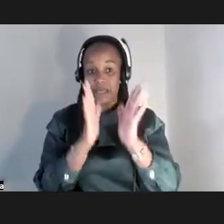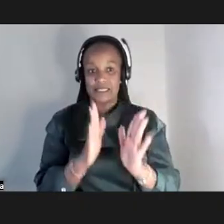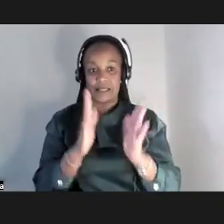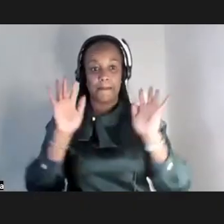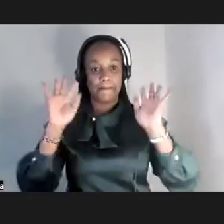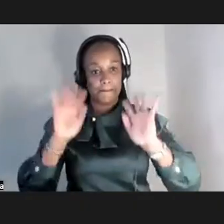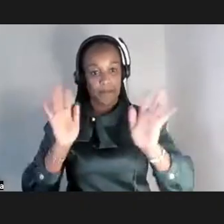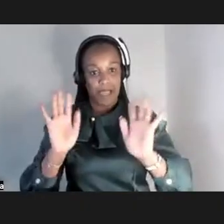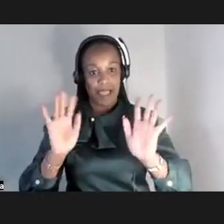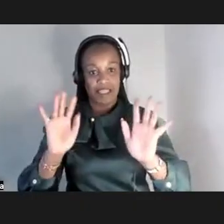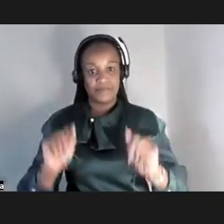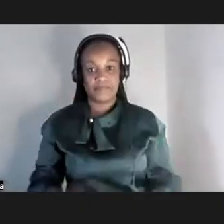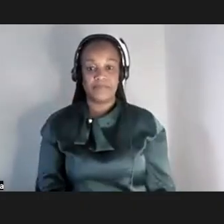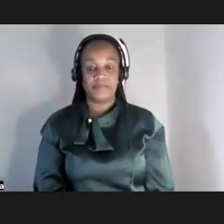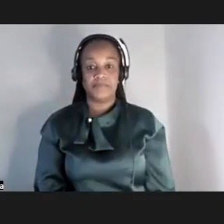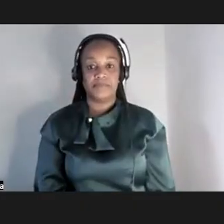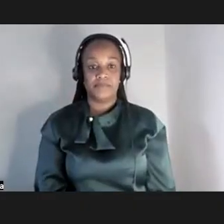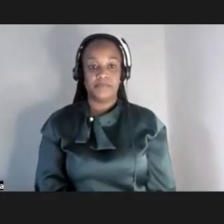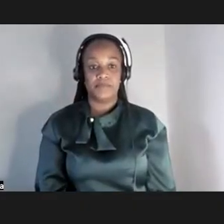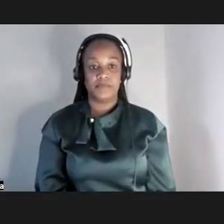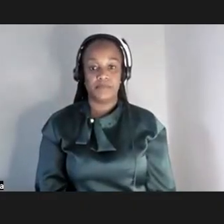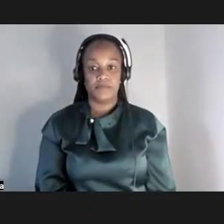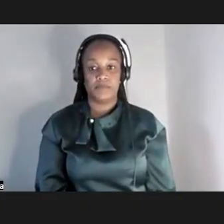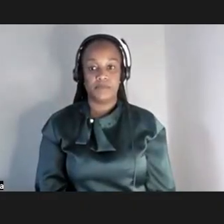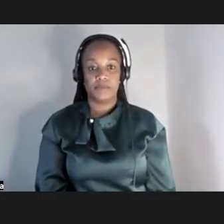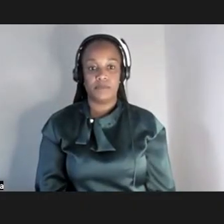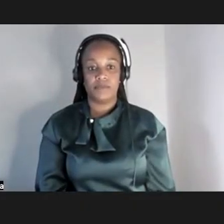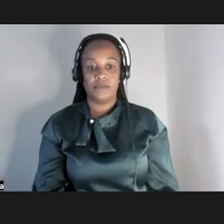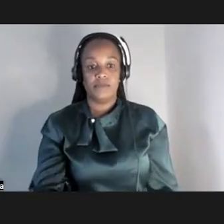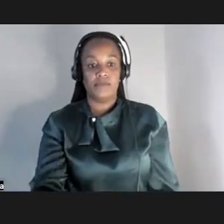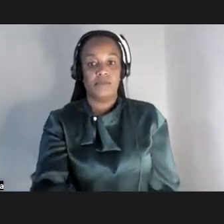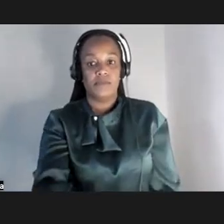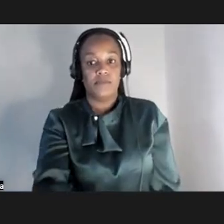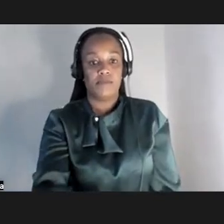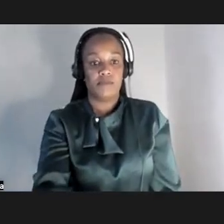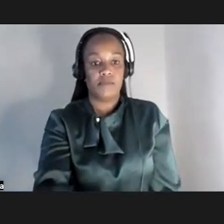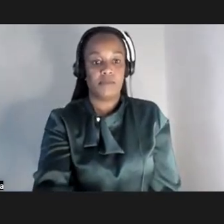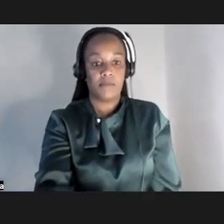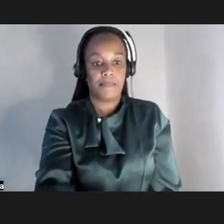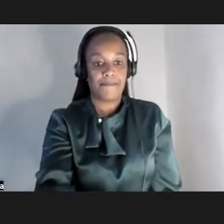Bye. Bye. Thank you.